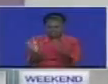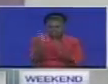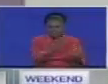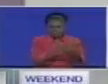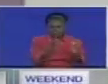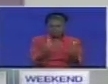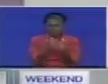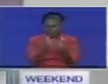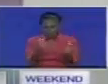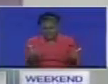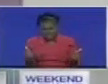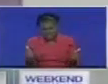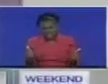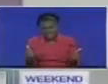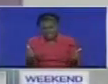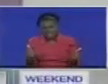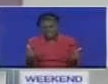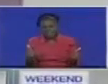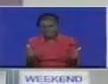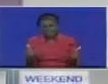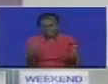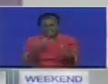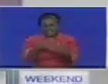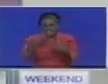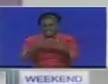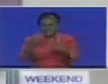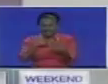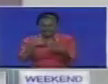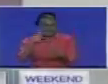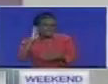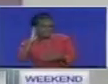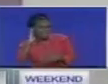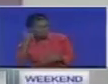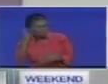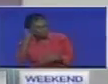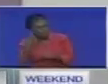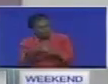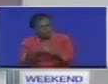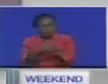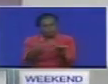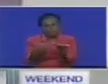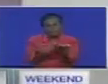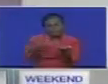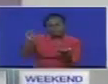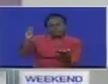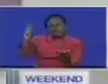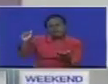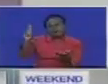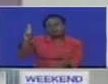to understand were all in place, and then we heard from Isaac Maura, and then we had issues of possible